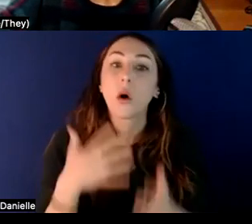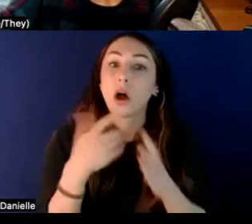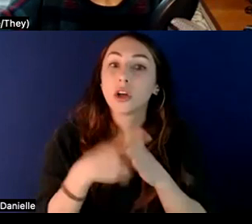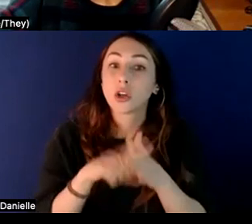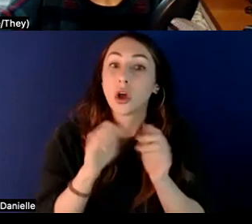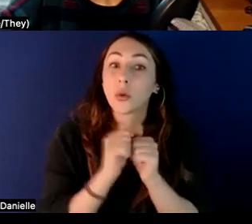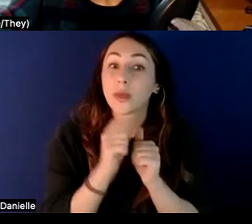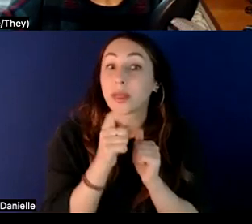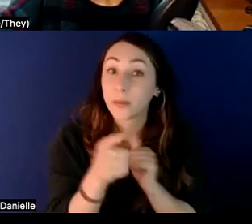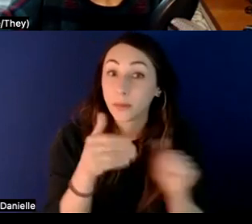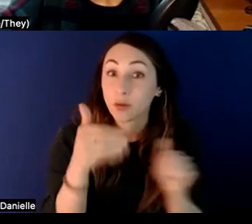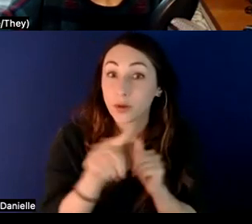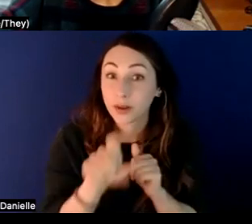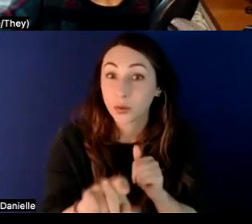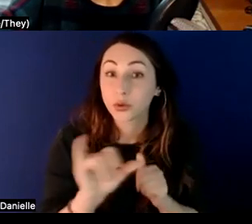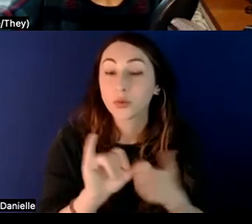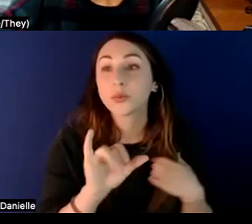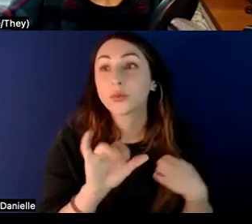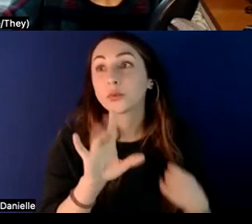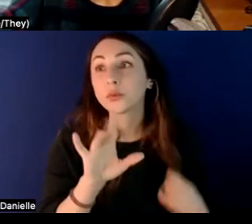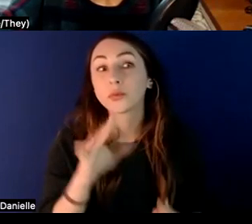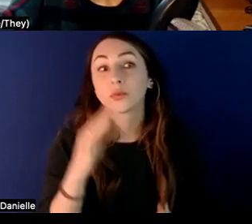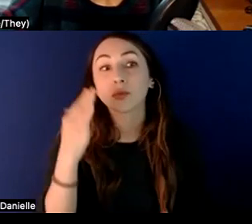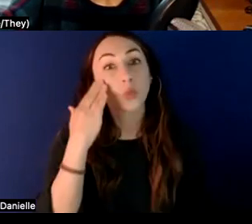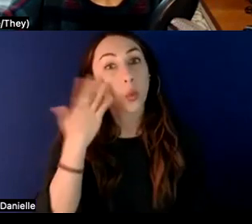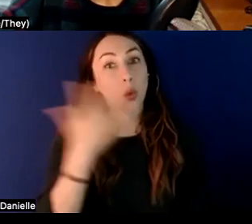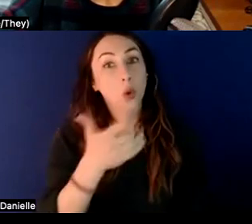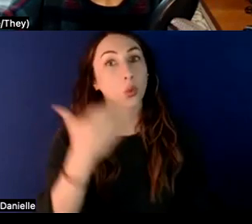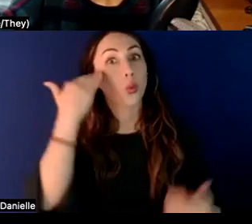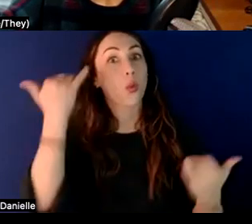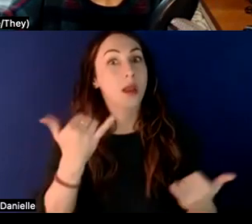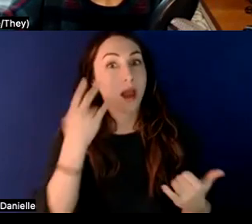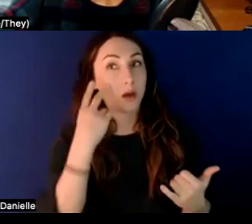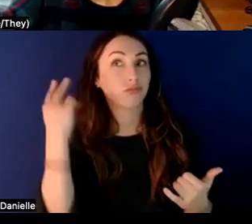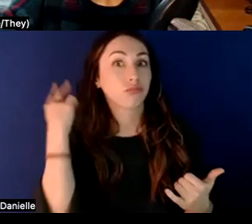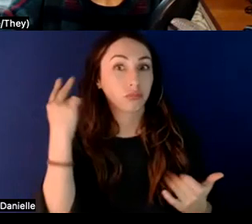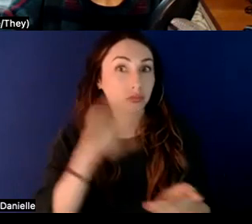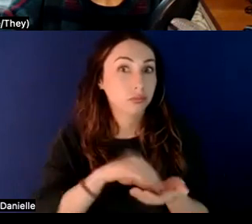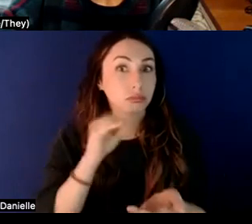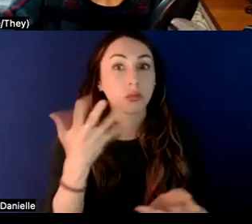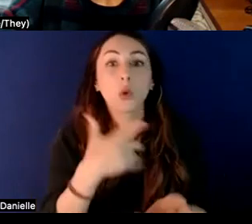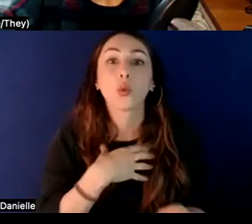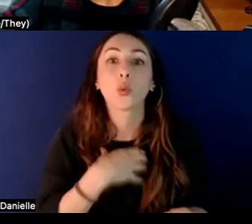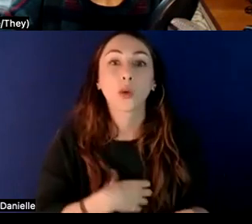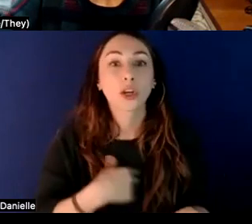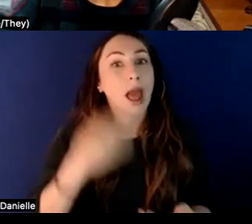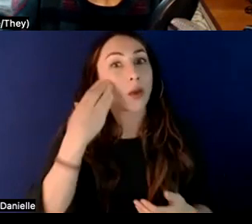next question. What, like, knowing what you know now, looking back, what do you wish you knew